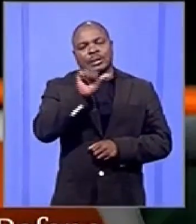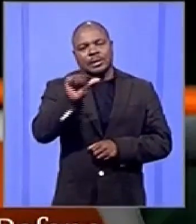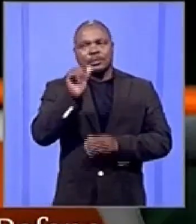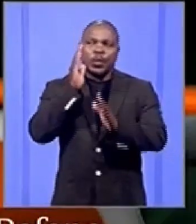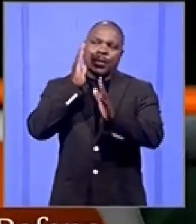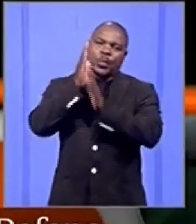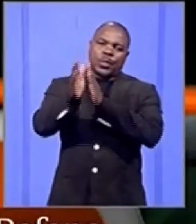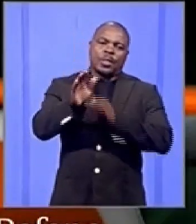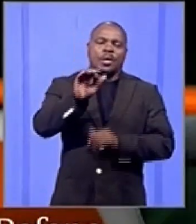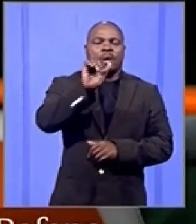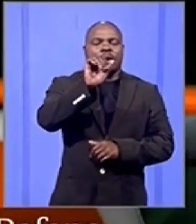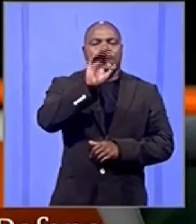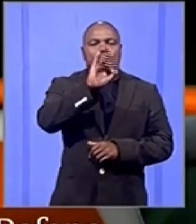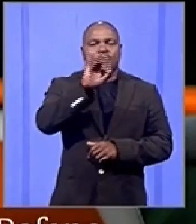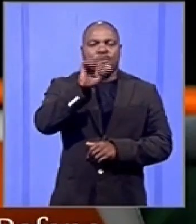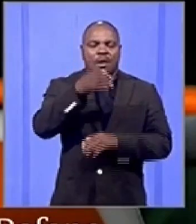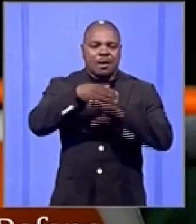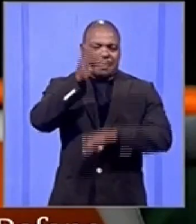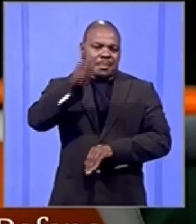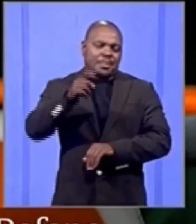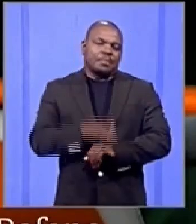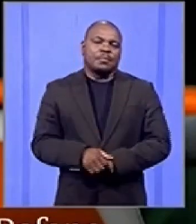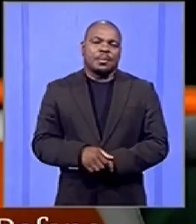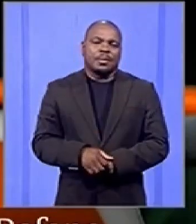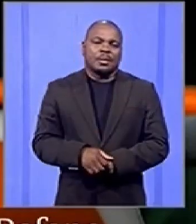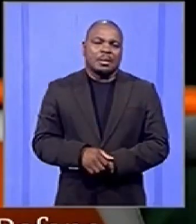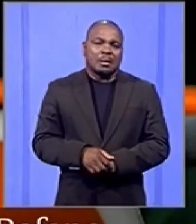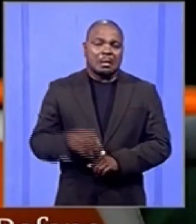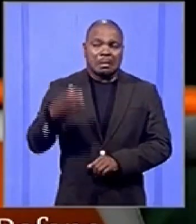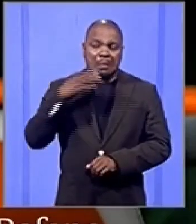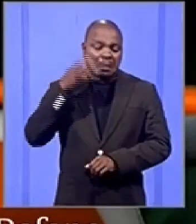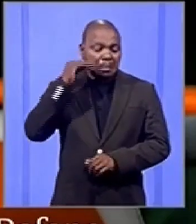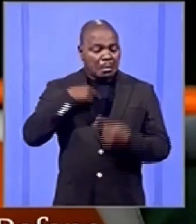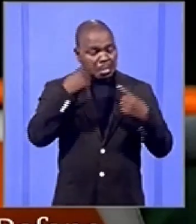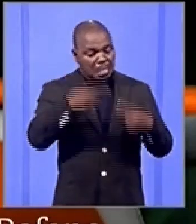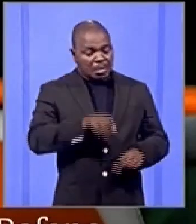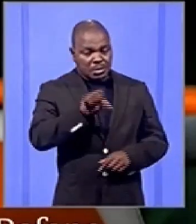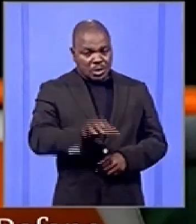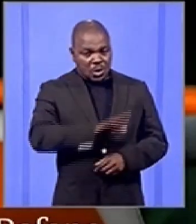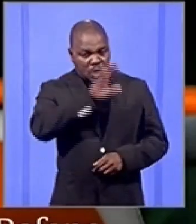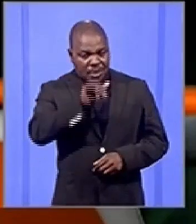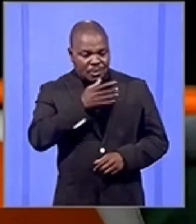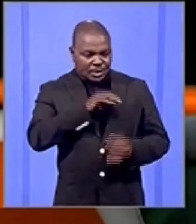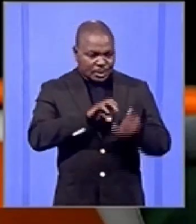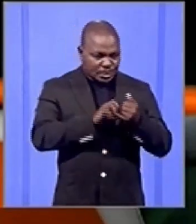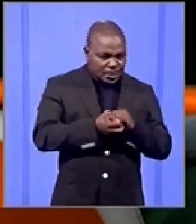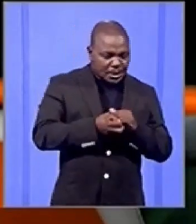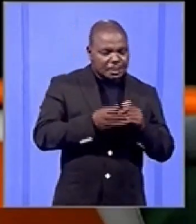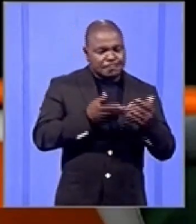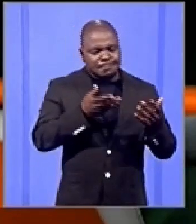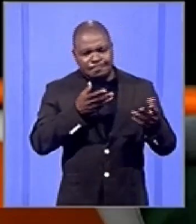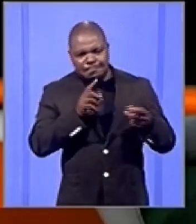a very good experience when I came to South Africa and when we tried and we did it,